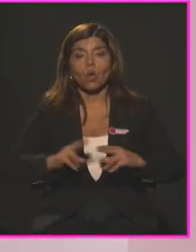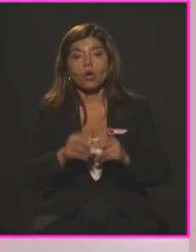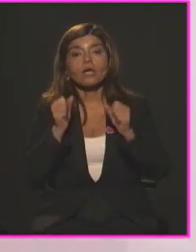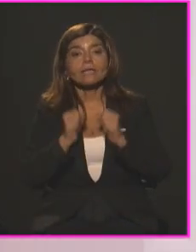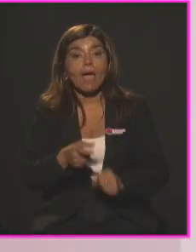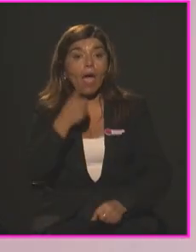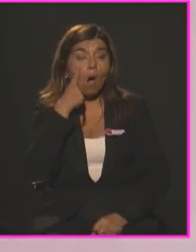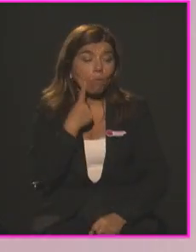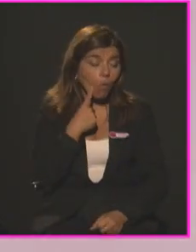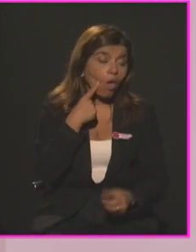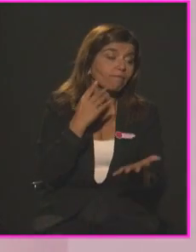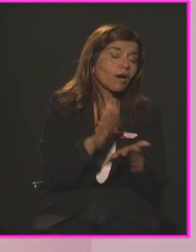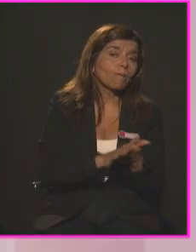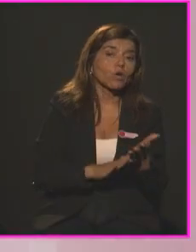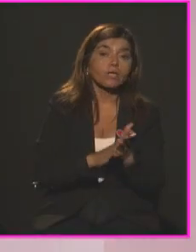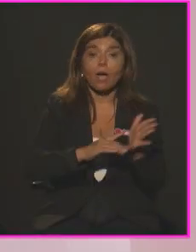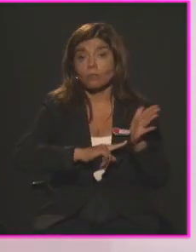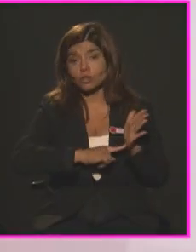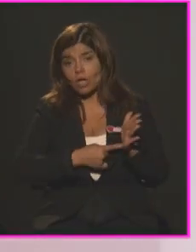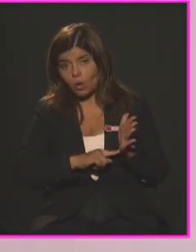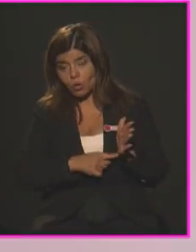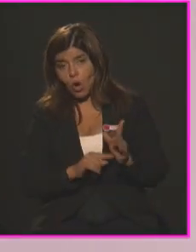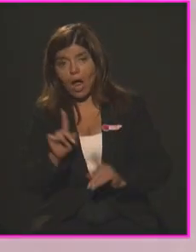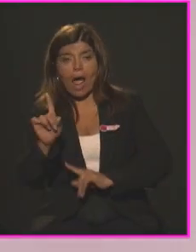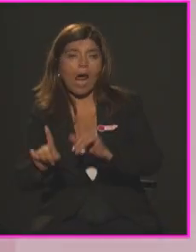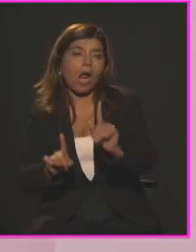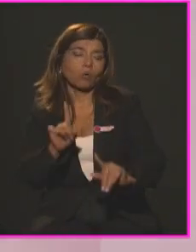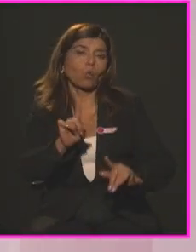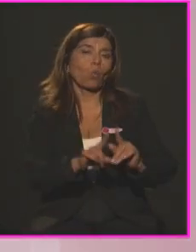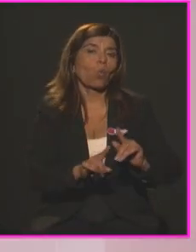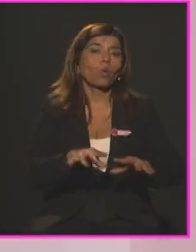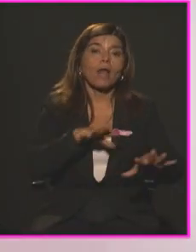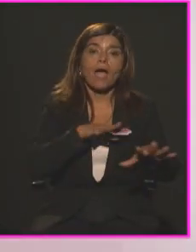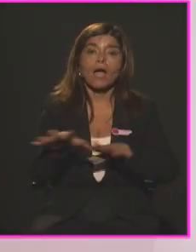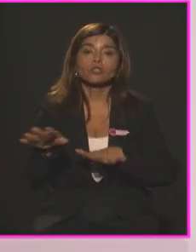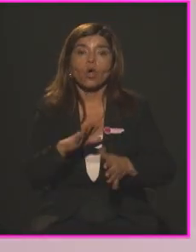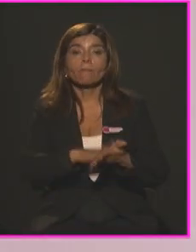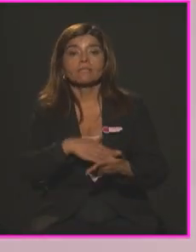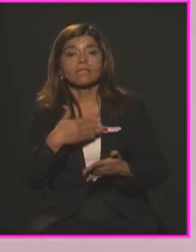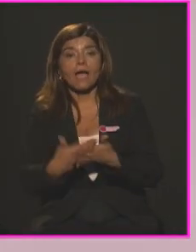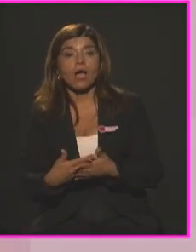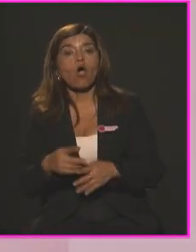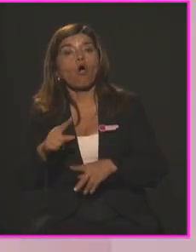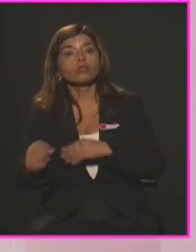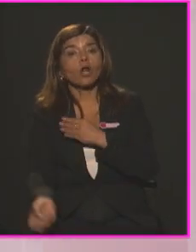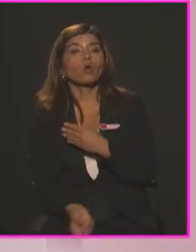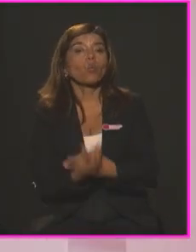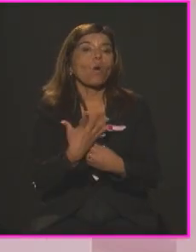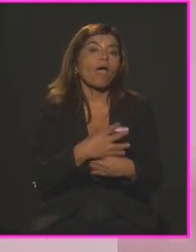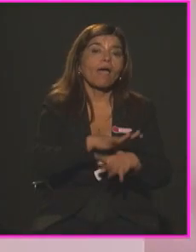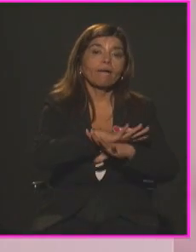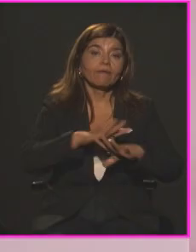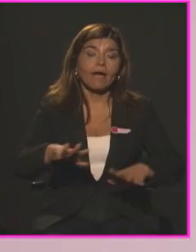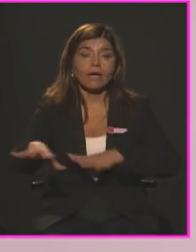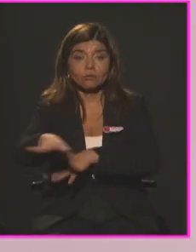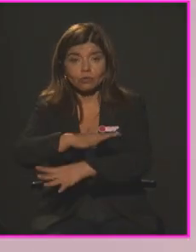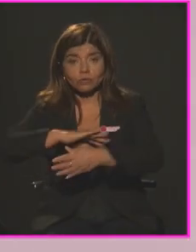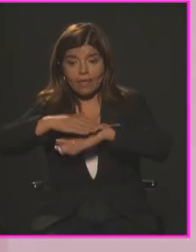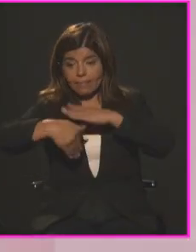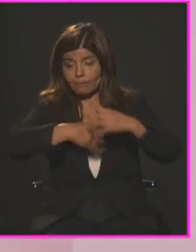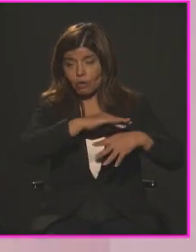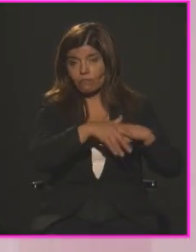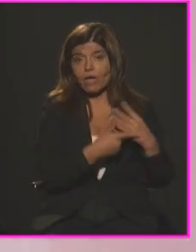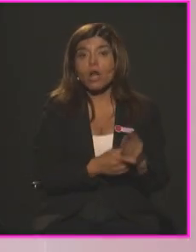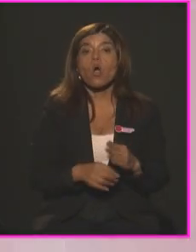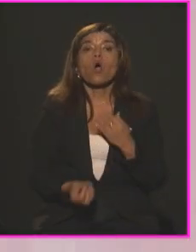are new food products, some are packaging innovations, but a lot of new solutions that food businesses can play a